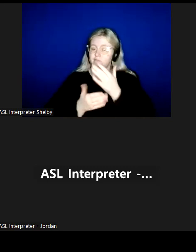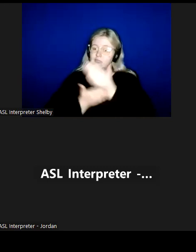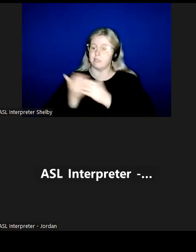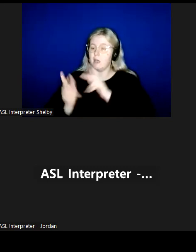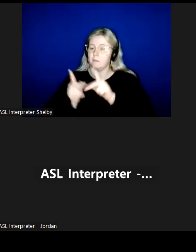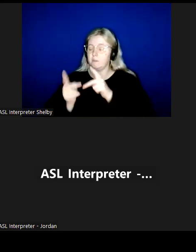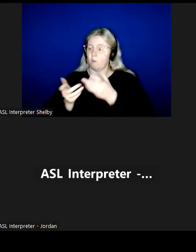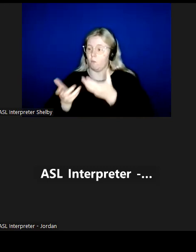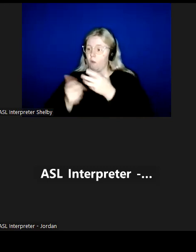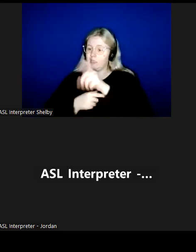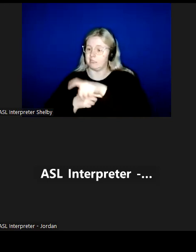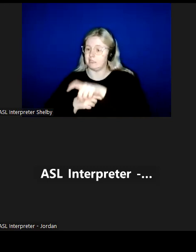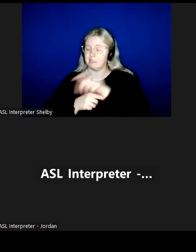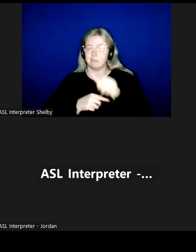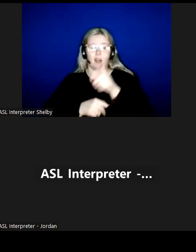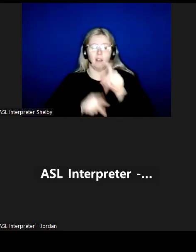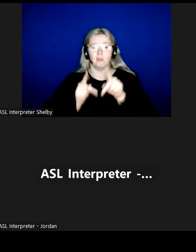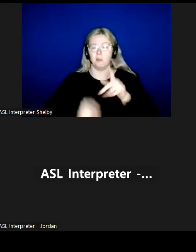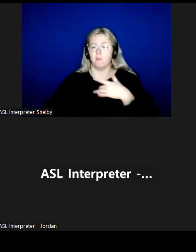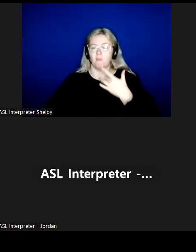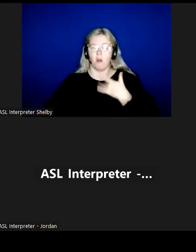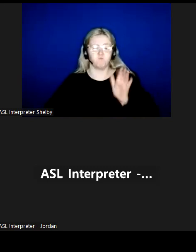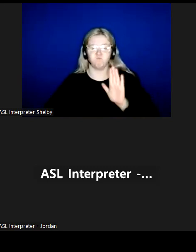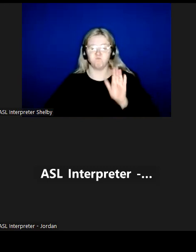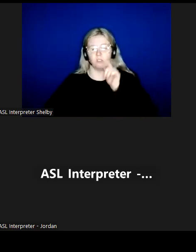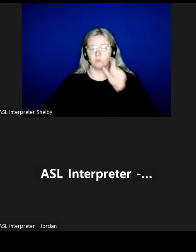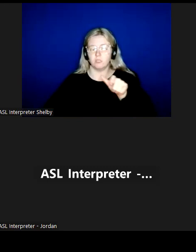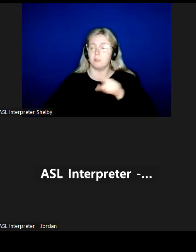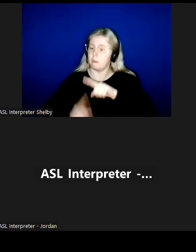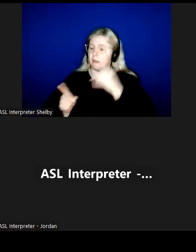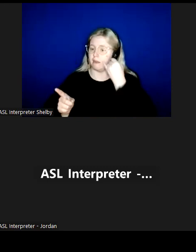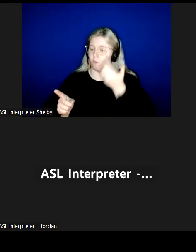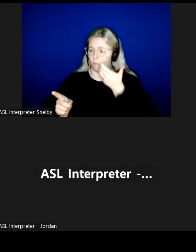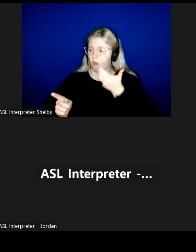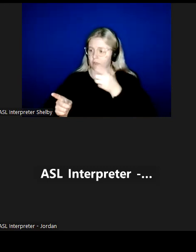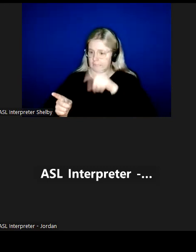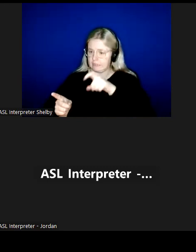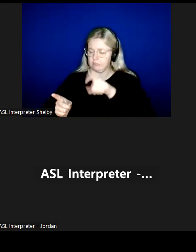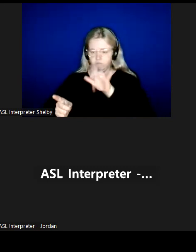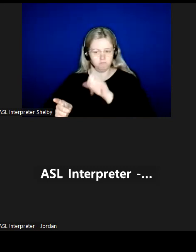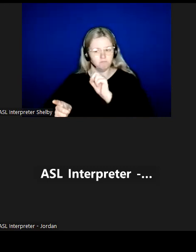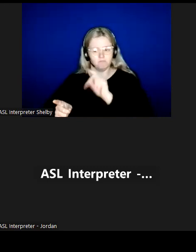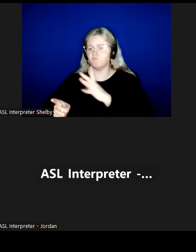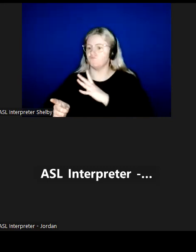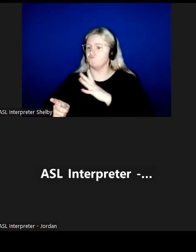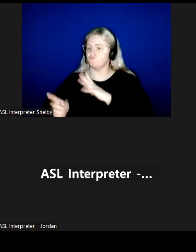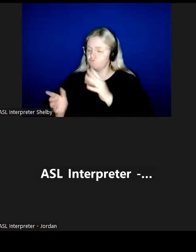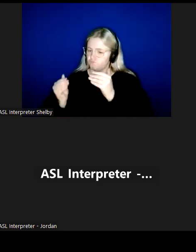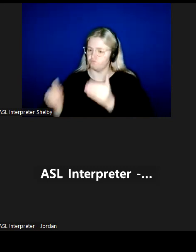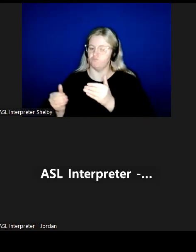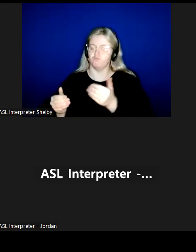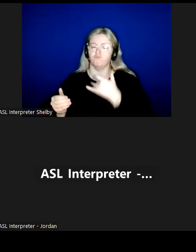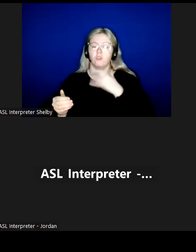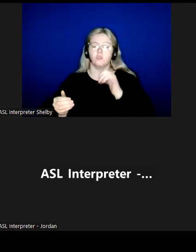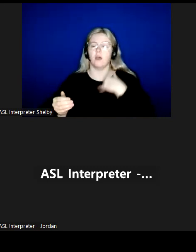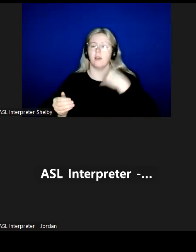it's okay. But if you do need it, that's also okay. There are mental health services offered through all